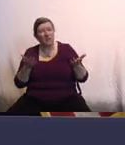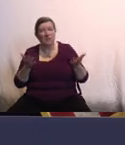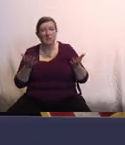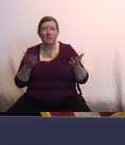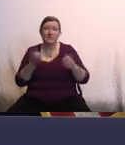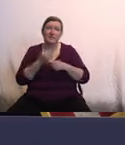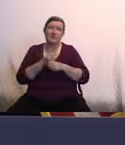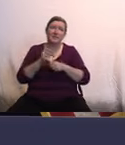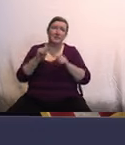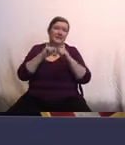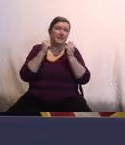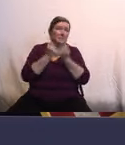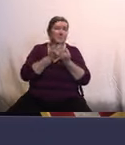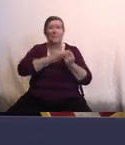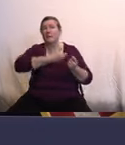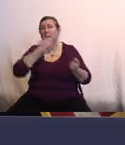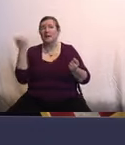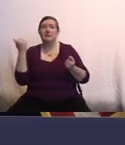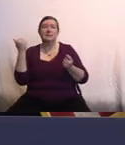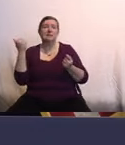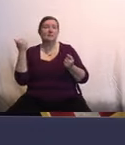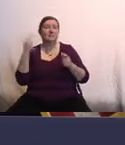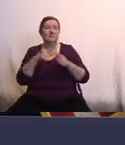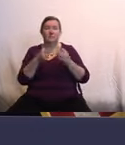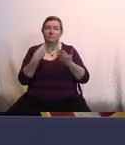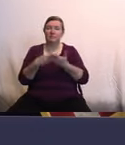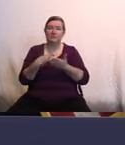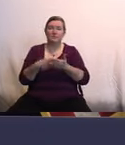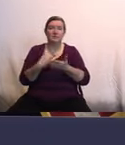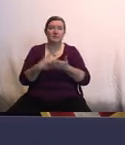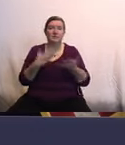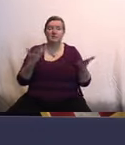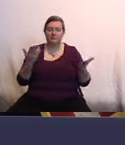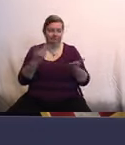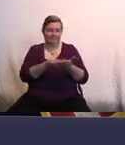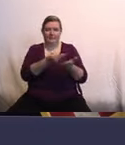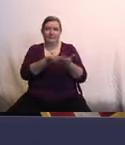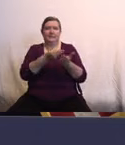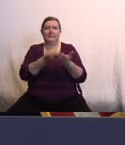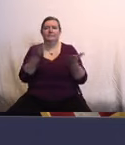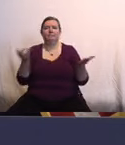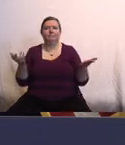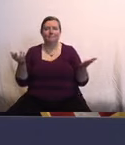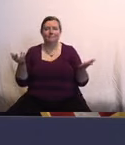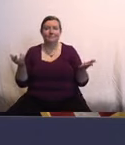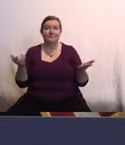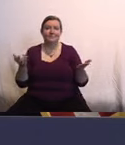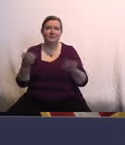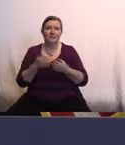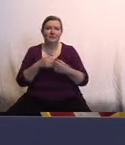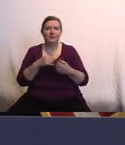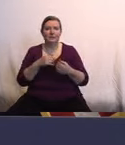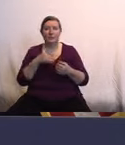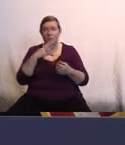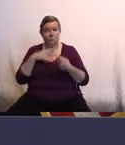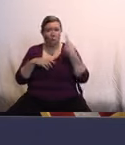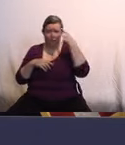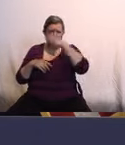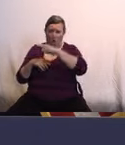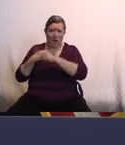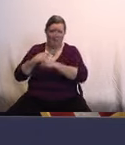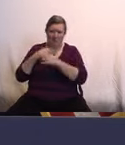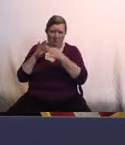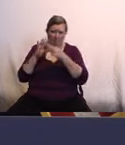that the market will bear. And I know that, again, I'm not putting words in his mouth or the Board of Governors' mouths, but I know